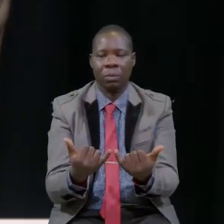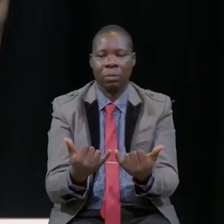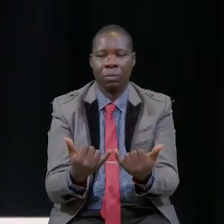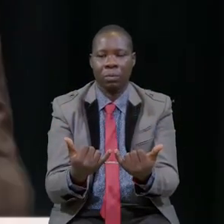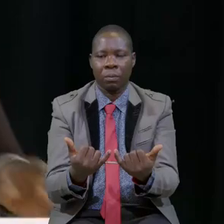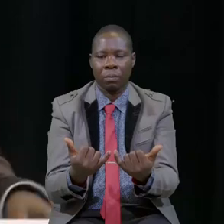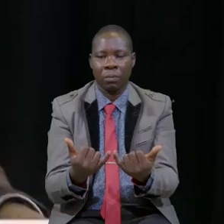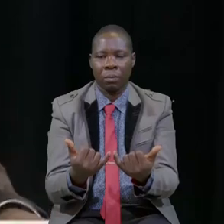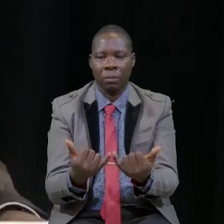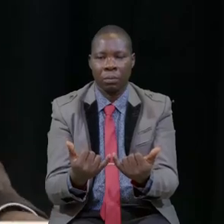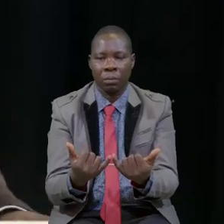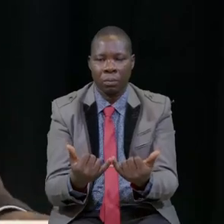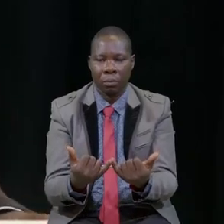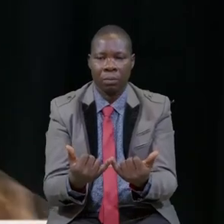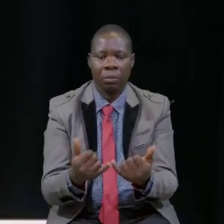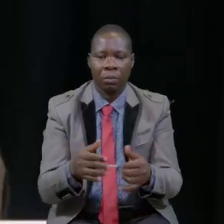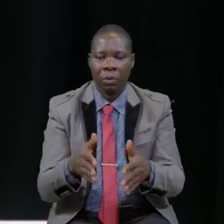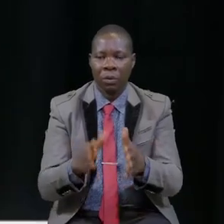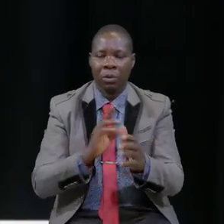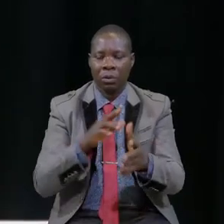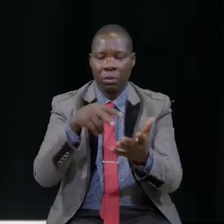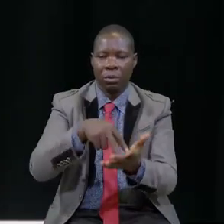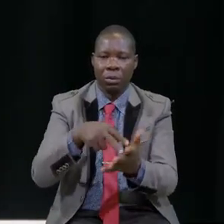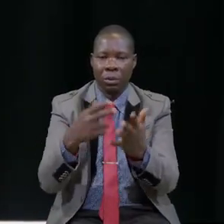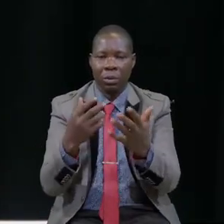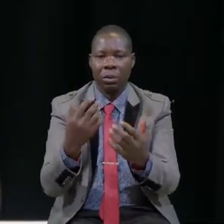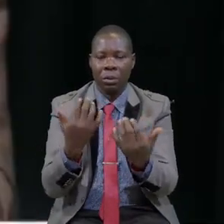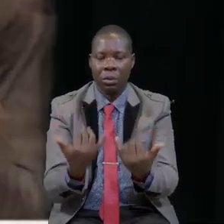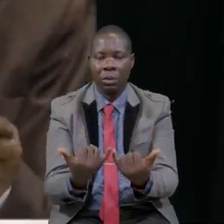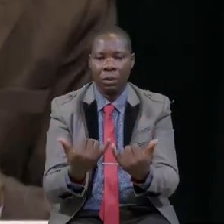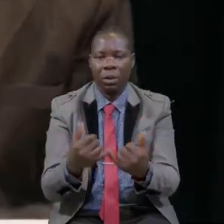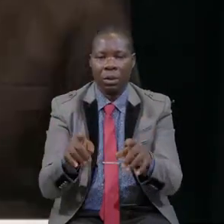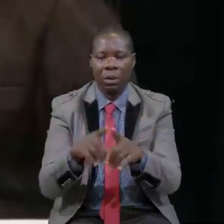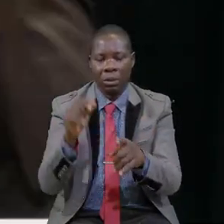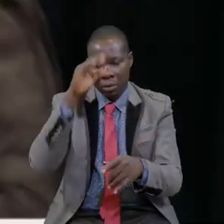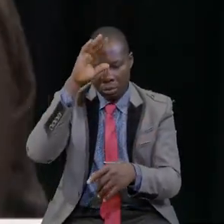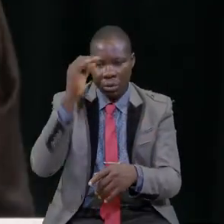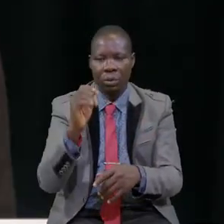now let's rise up now as the man of God comes up